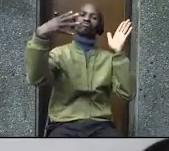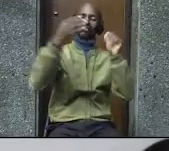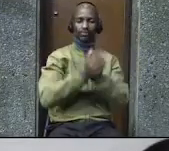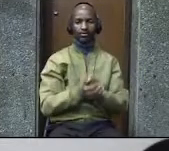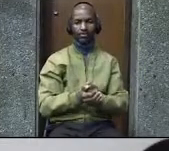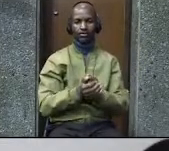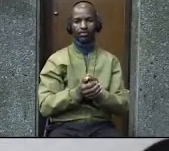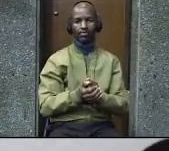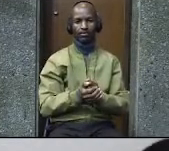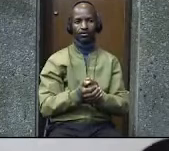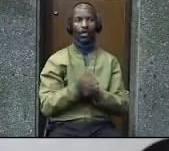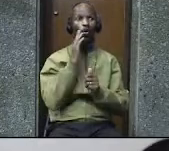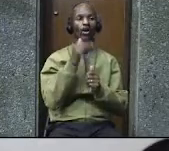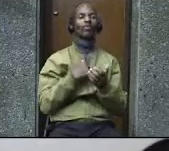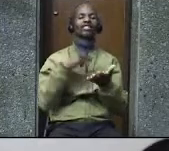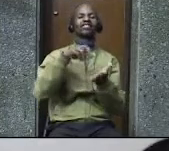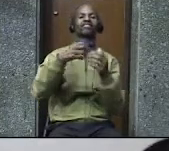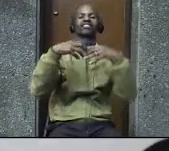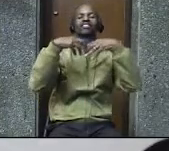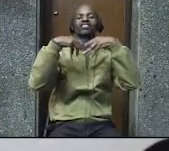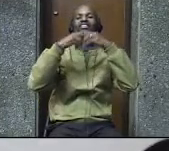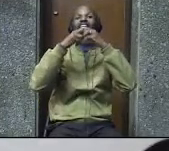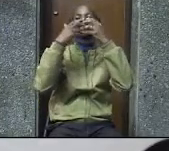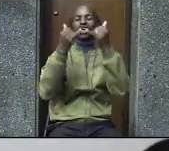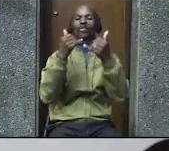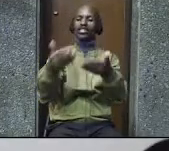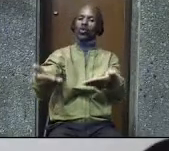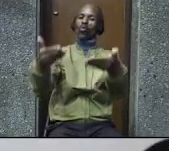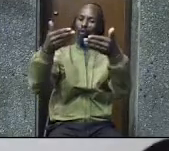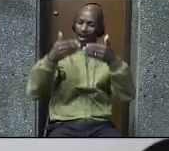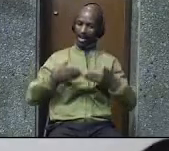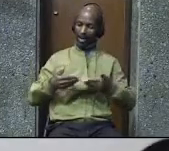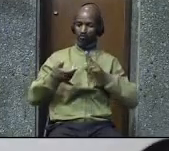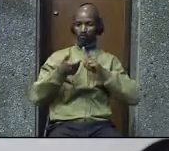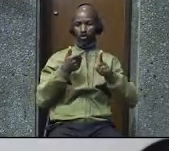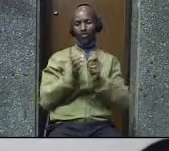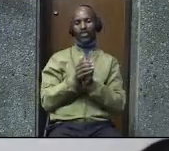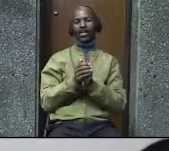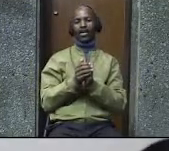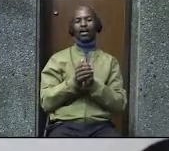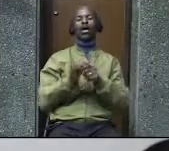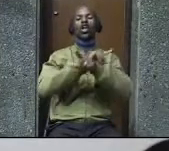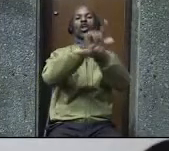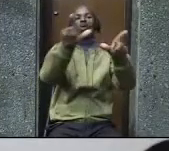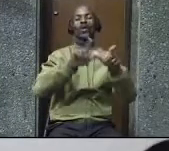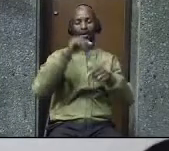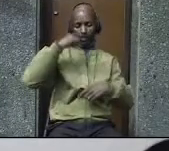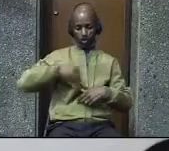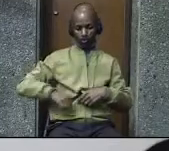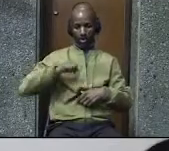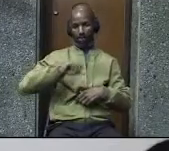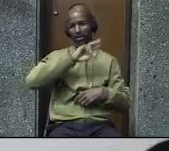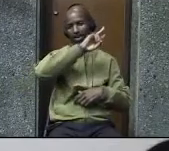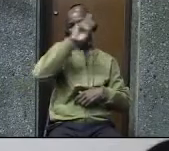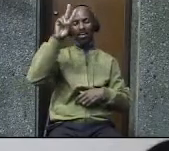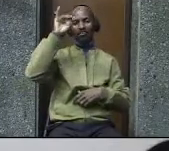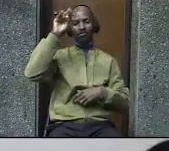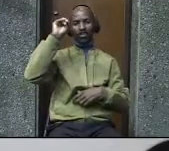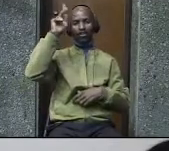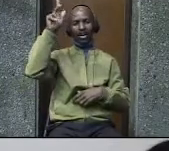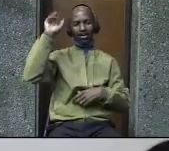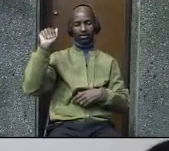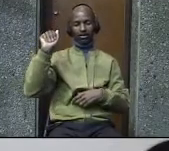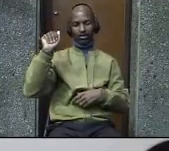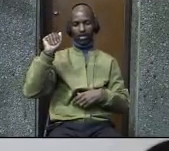there. While she's setting up, let's welcome from the Midval local municipality, Councillor